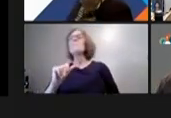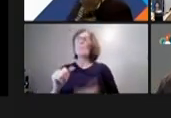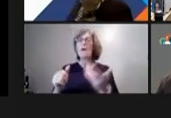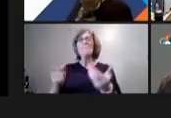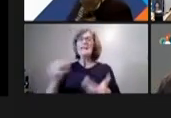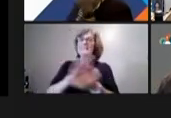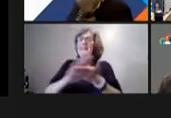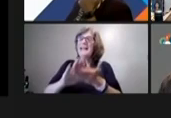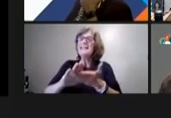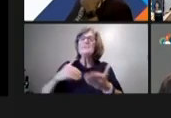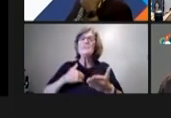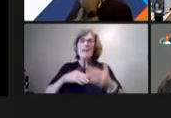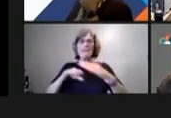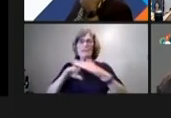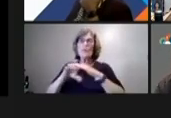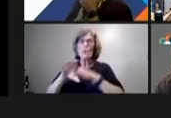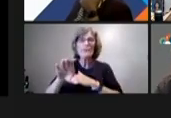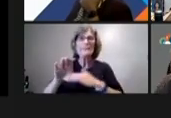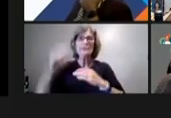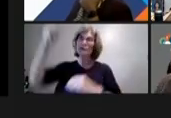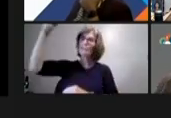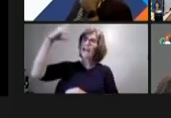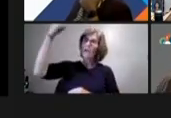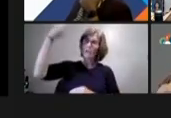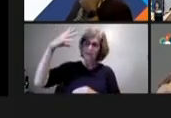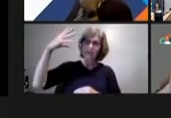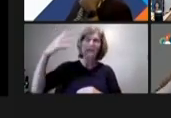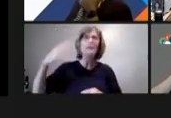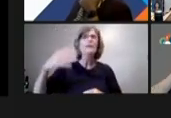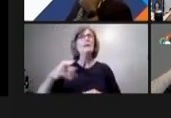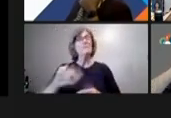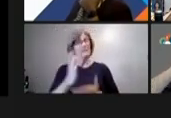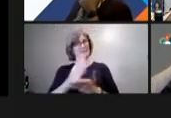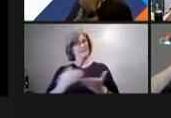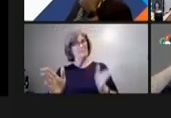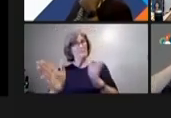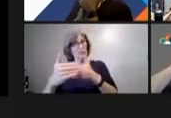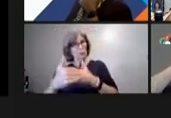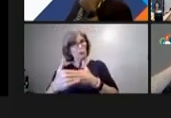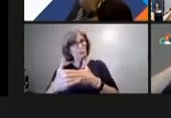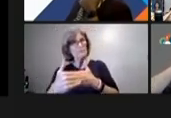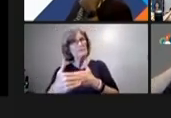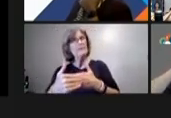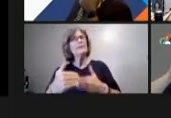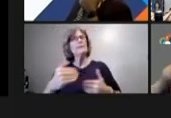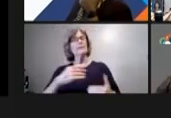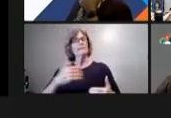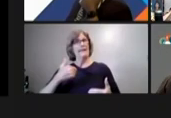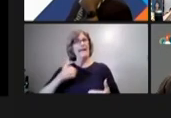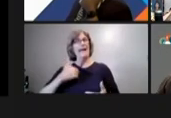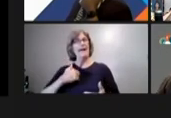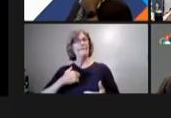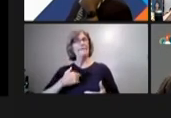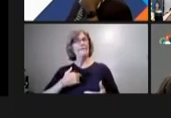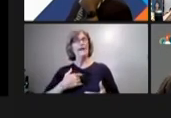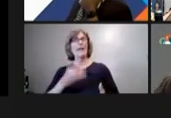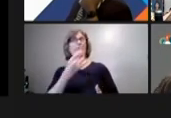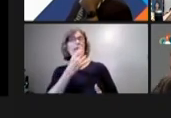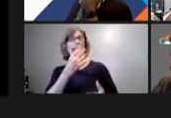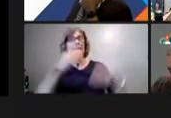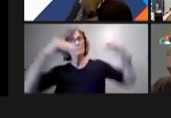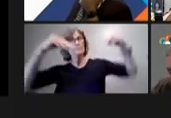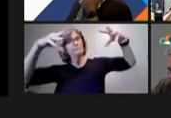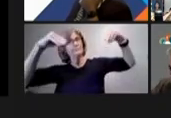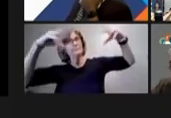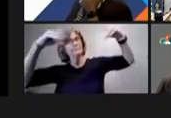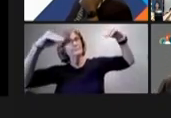example, have a strobe light for someone knocking at the door. But what I really need, me personally, as a deaf person in that hotel room, is